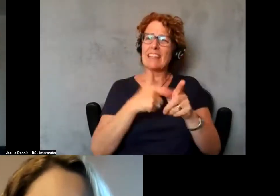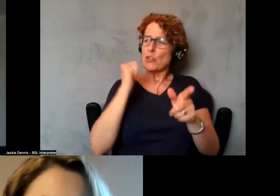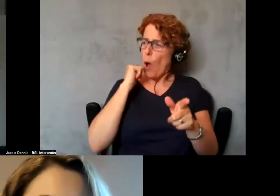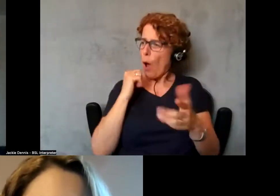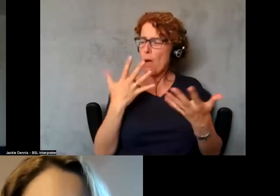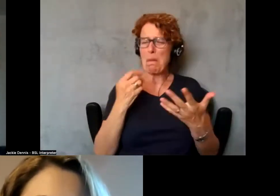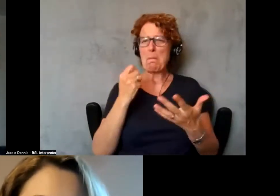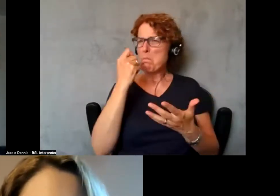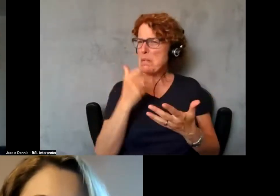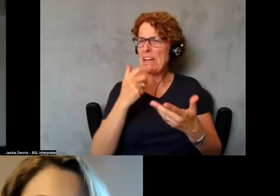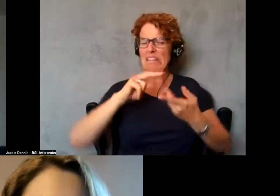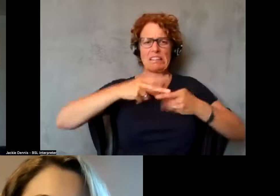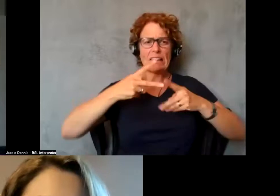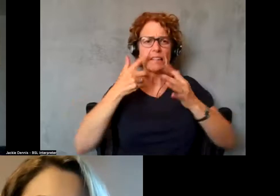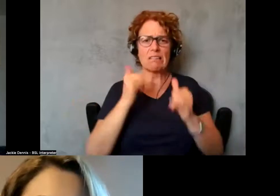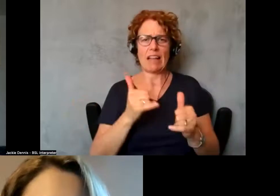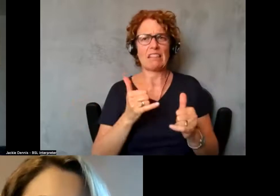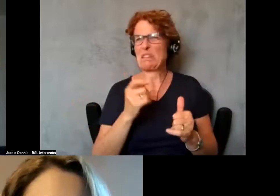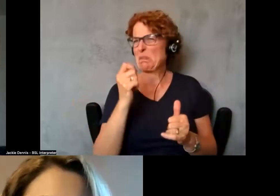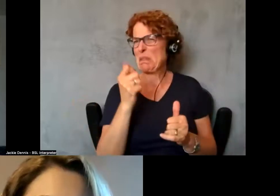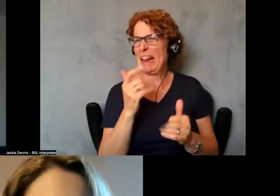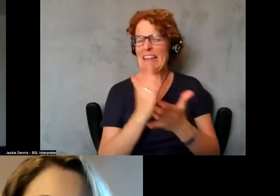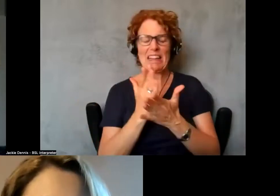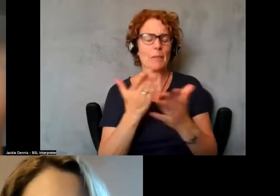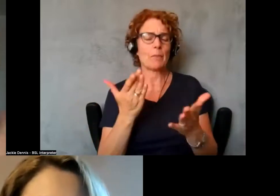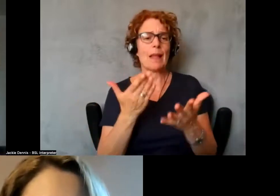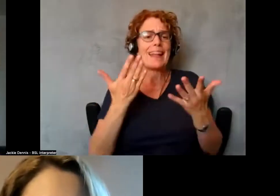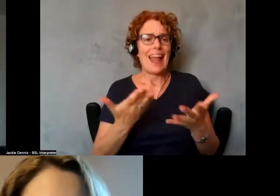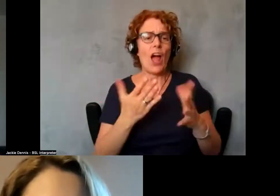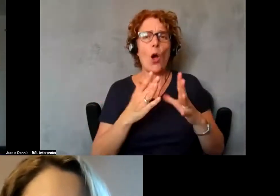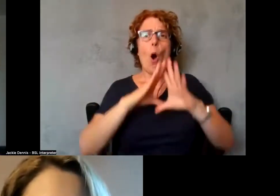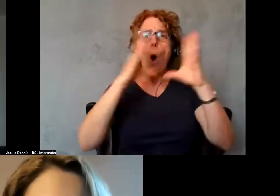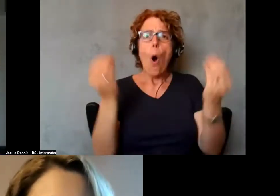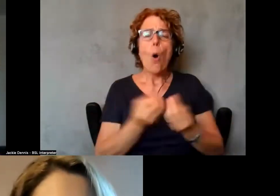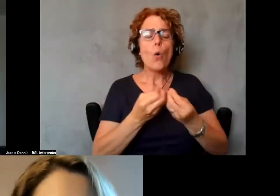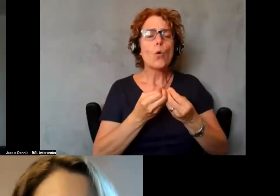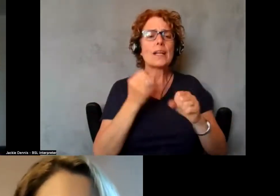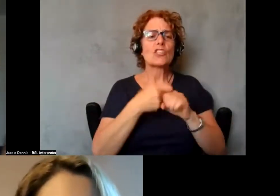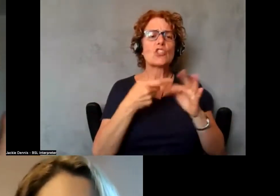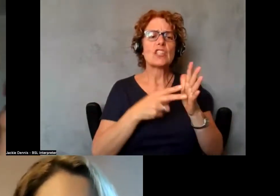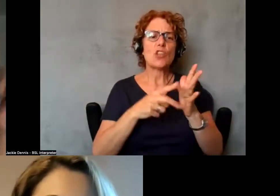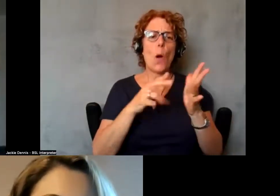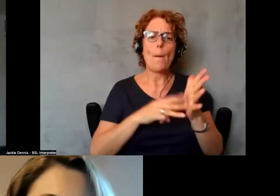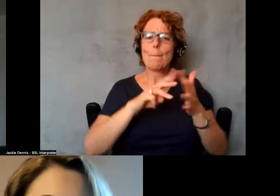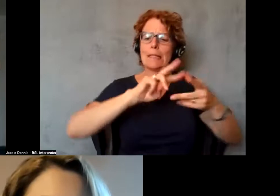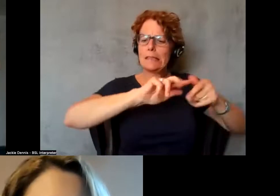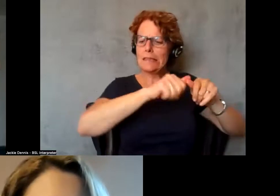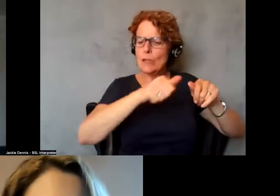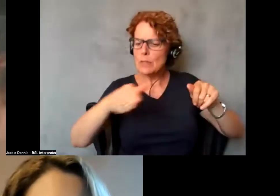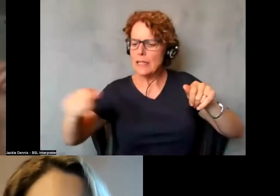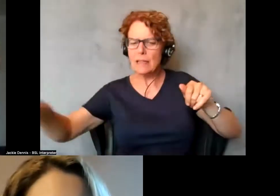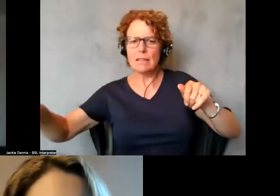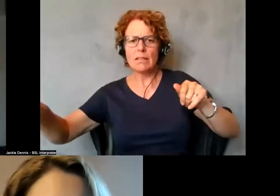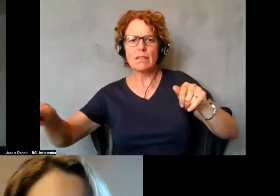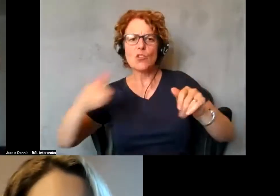barely doing genetic testing. Now, you know, we do whole genome sequencing on the NHS. We have a retinal gene